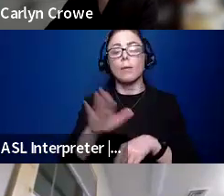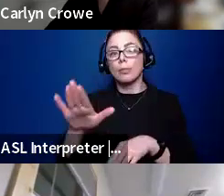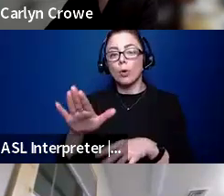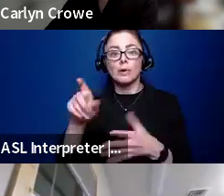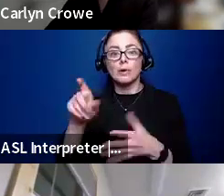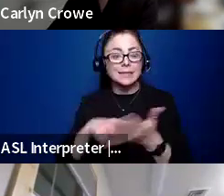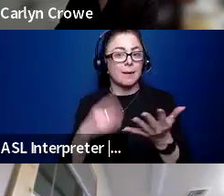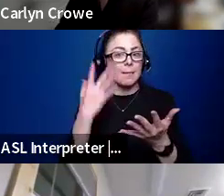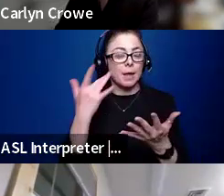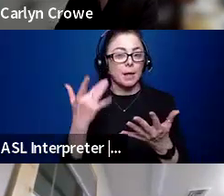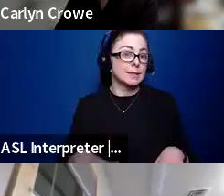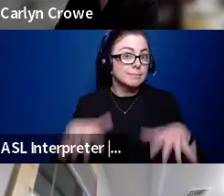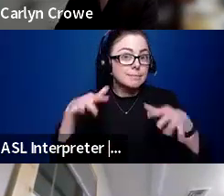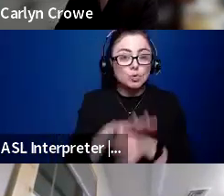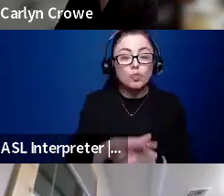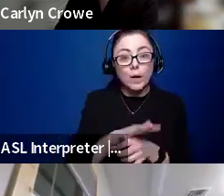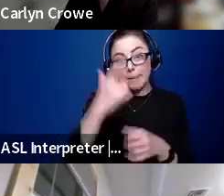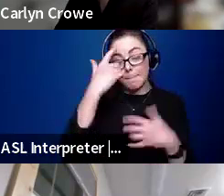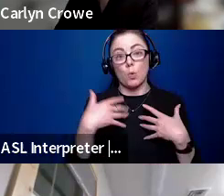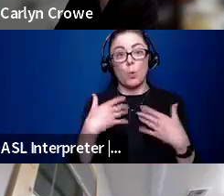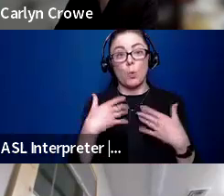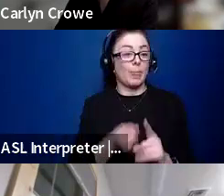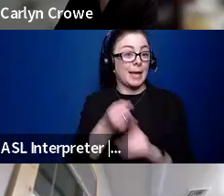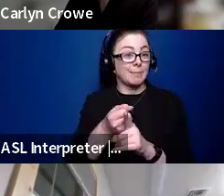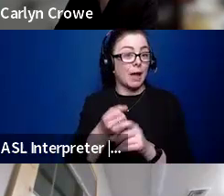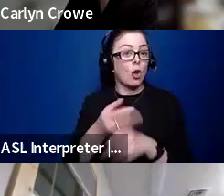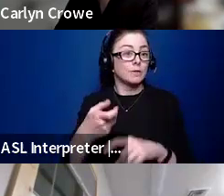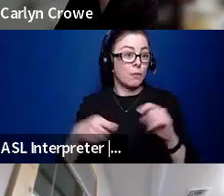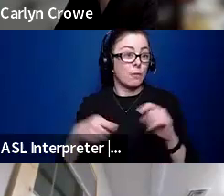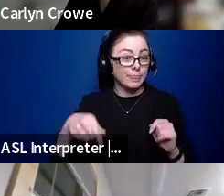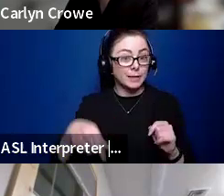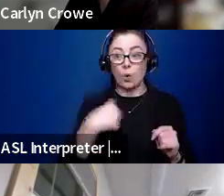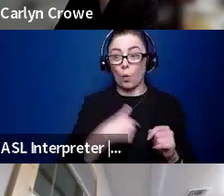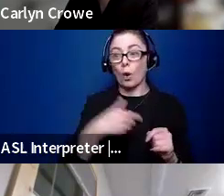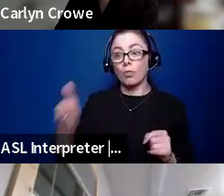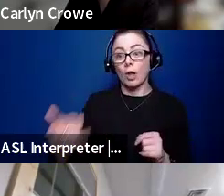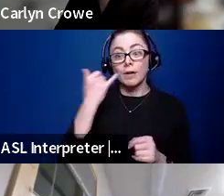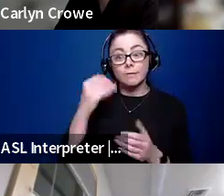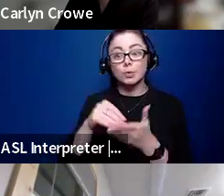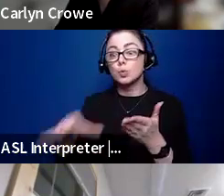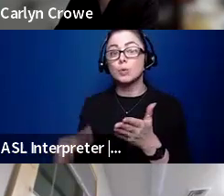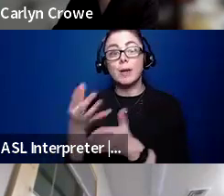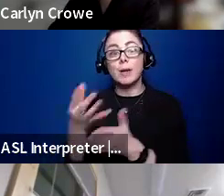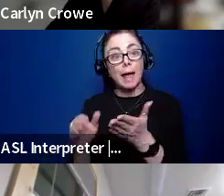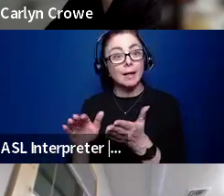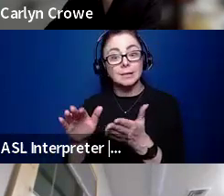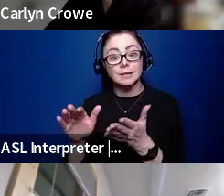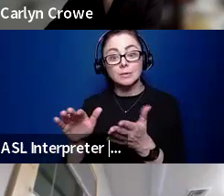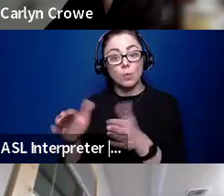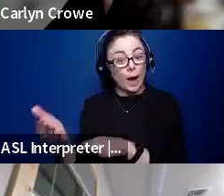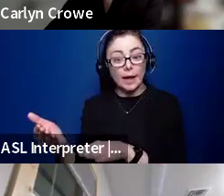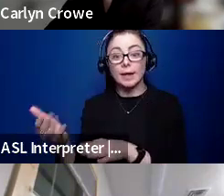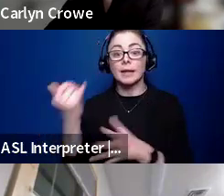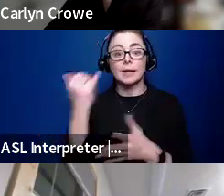health impact of this. We are there. We are there when a student passes away. We are there when they need to talk